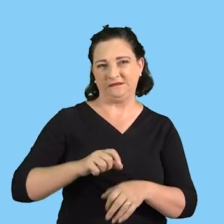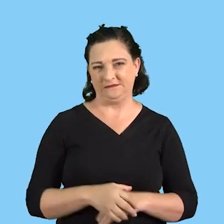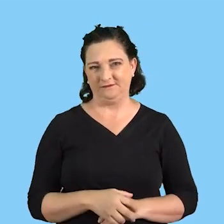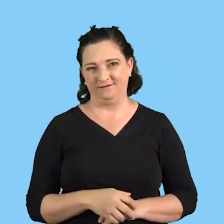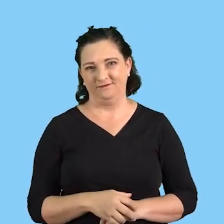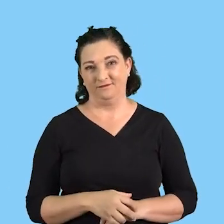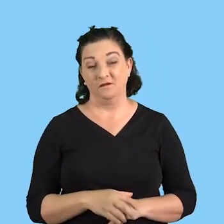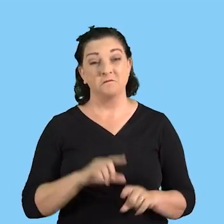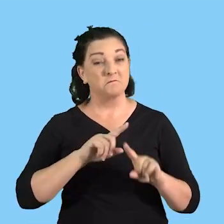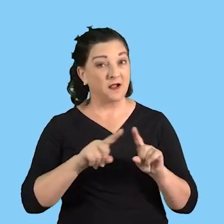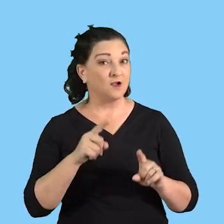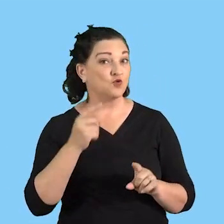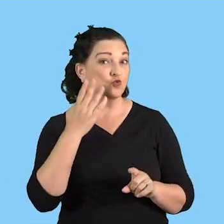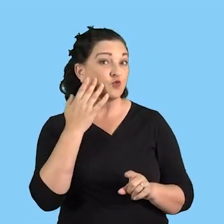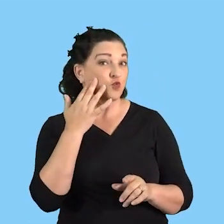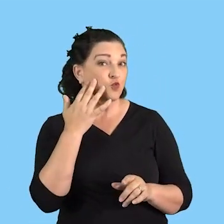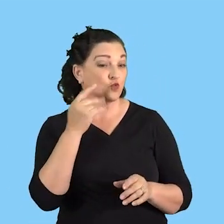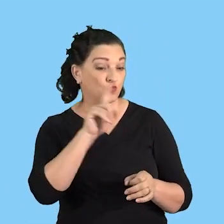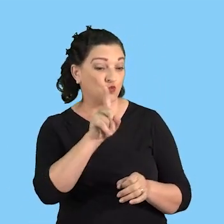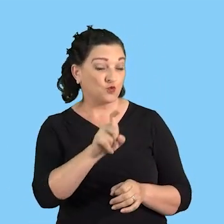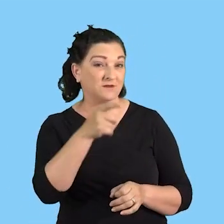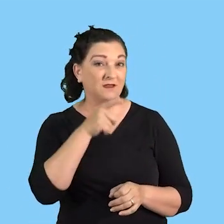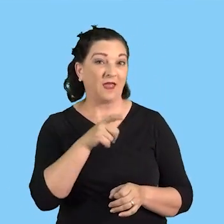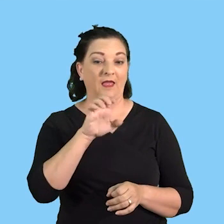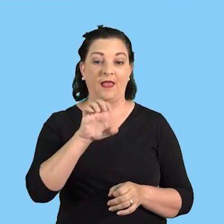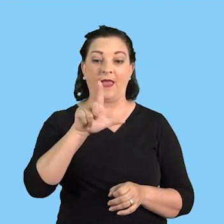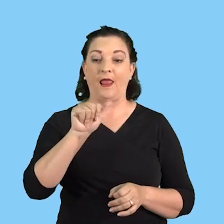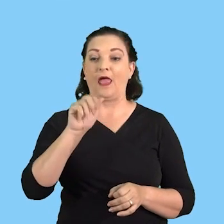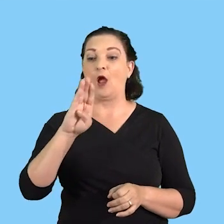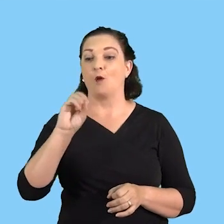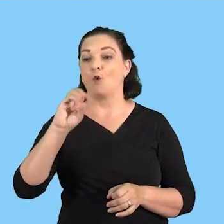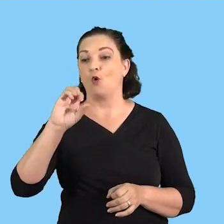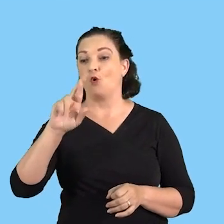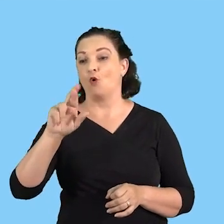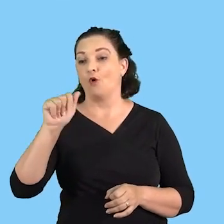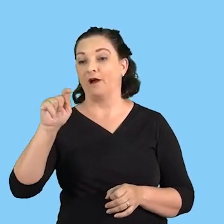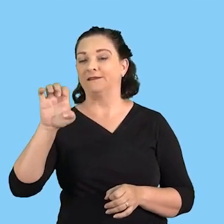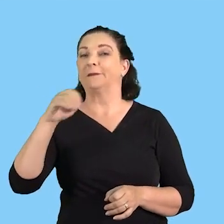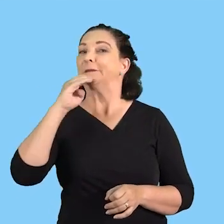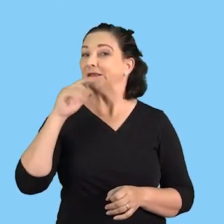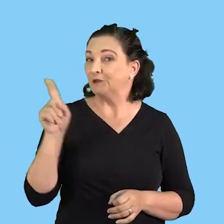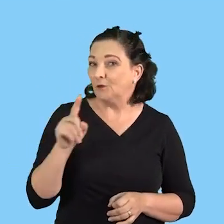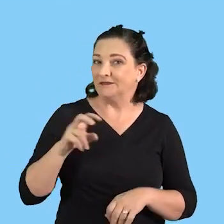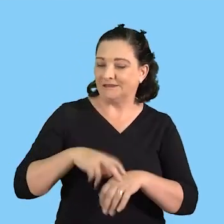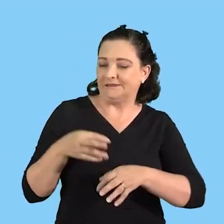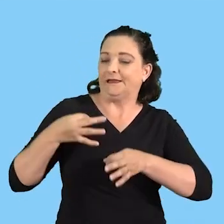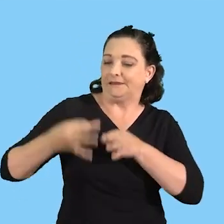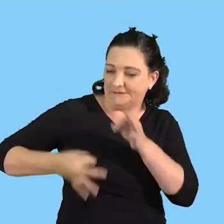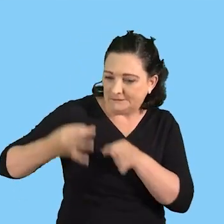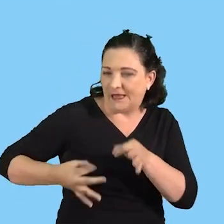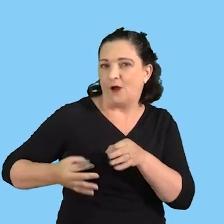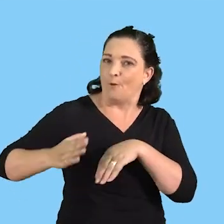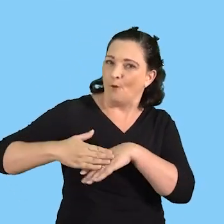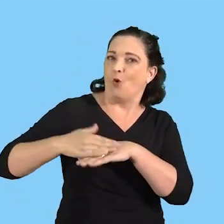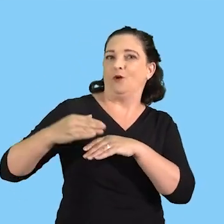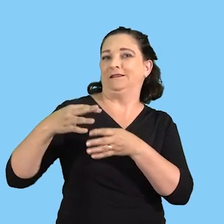remember, when the question is asking you to elaborate, it simply means that you must give a detailed explanation of what